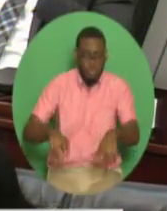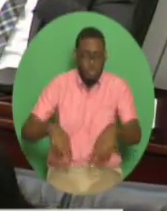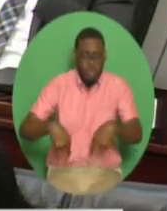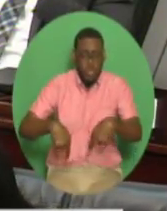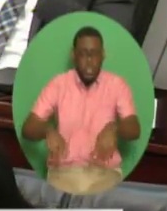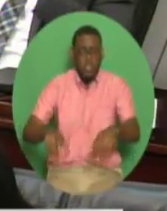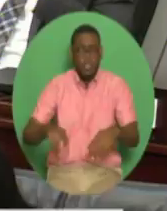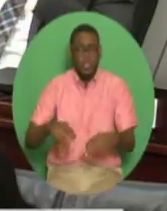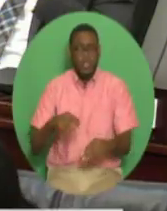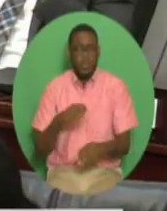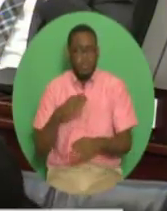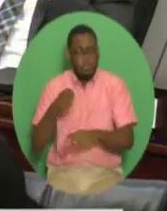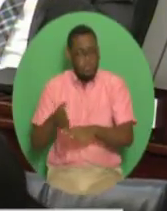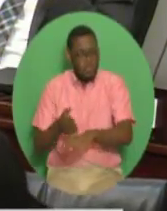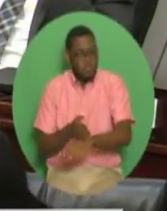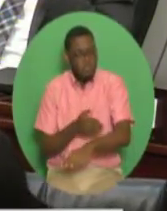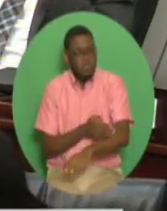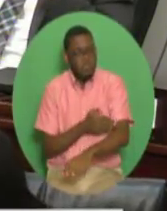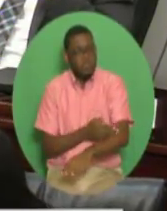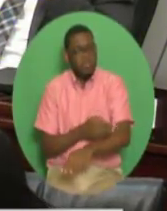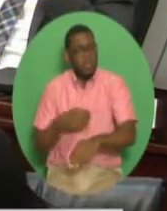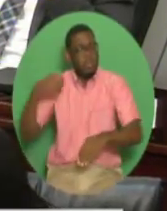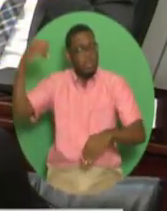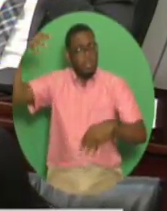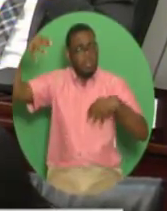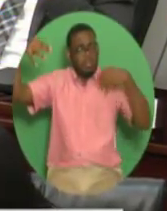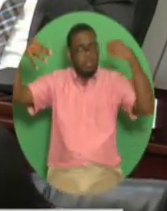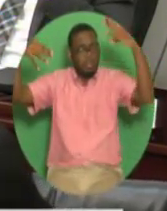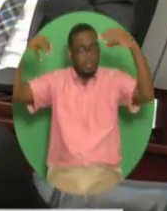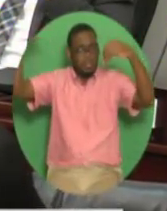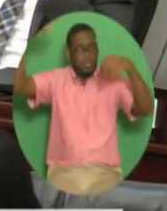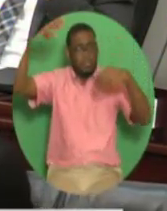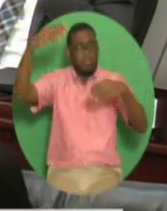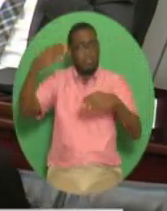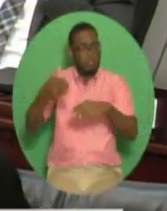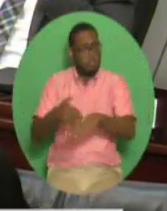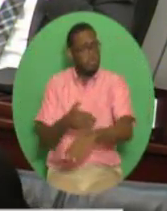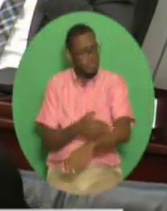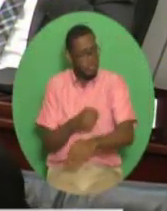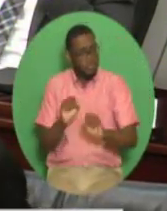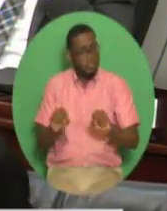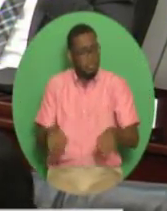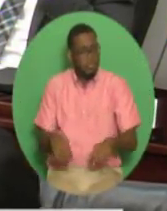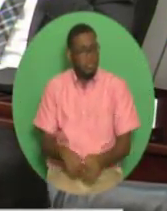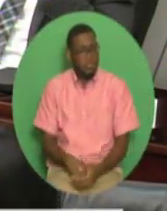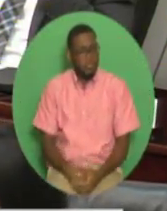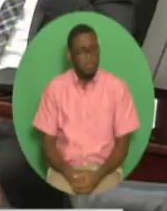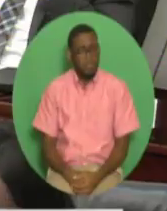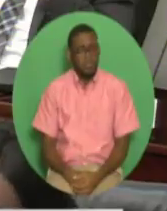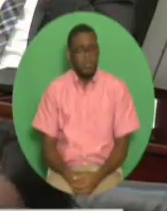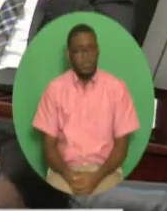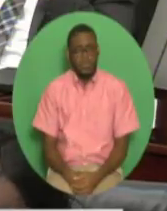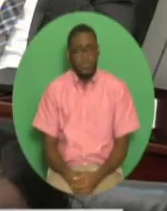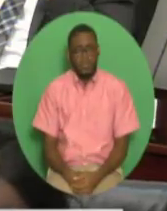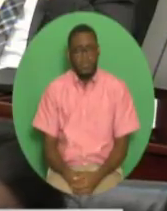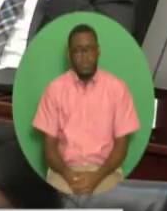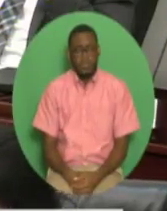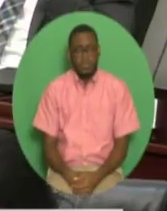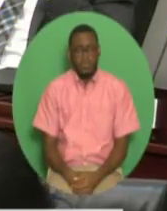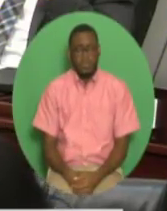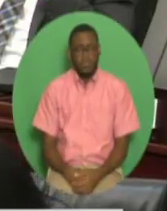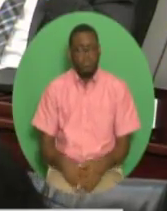improved. Street lighting has been improved. There's a marked improvement in our